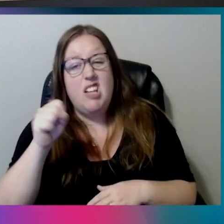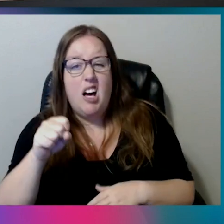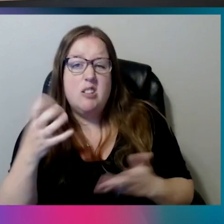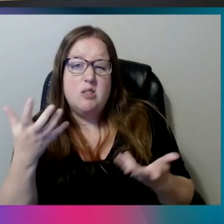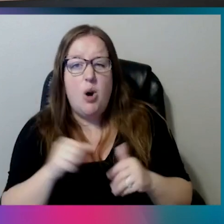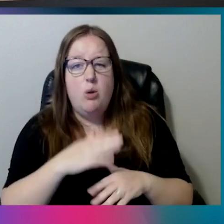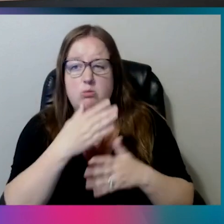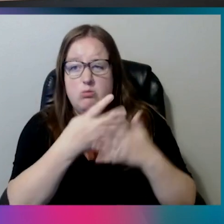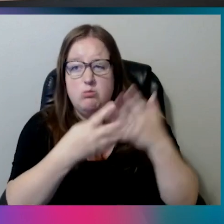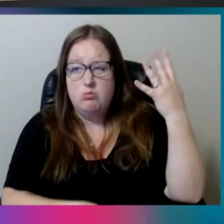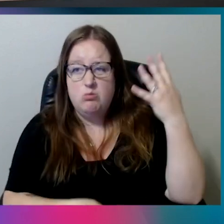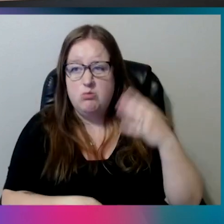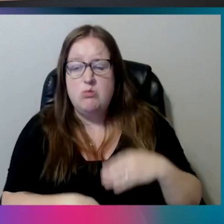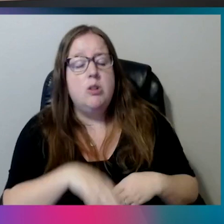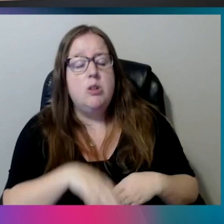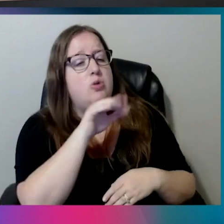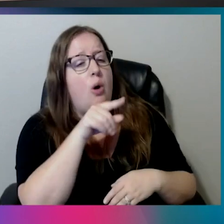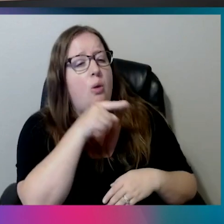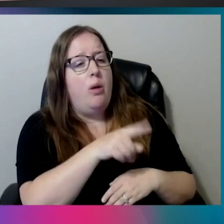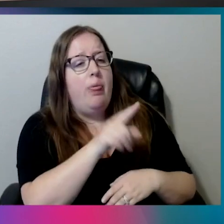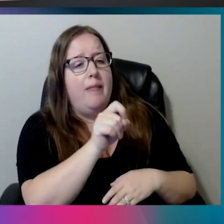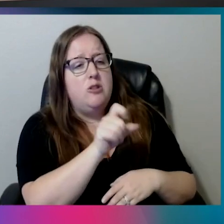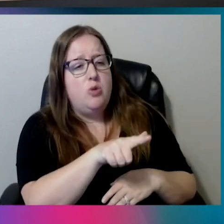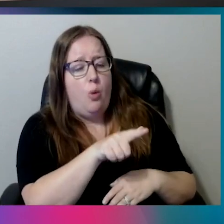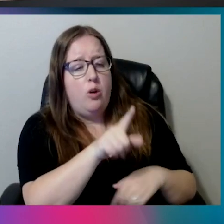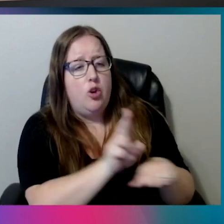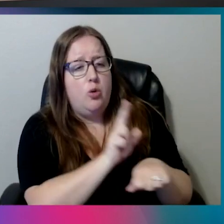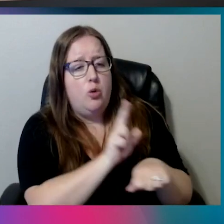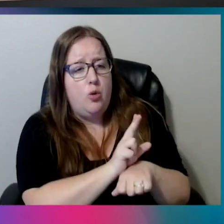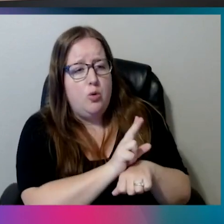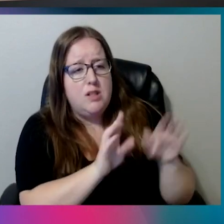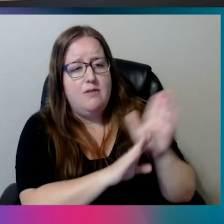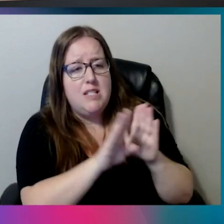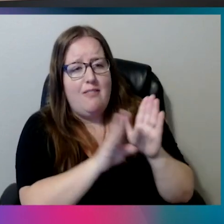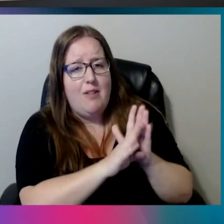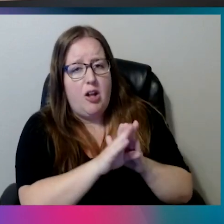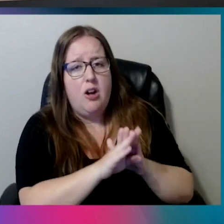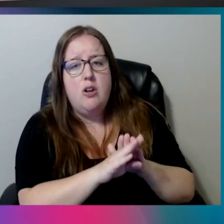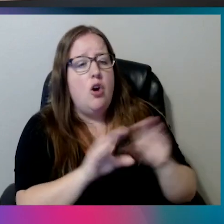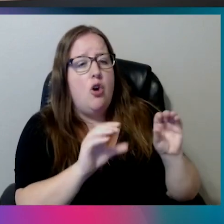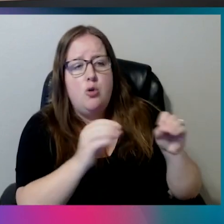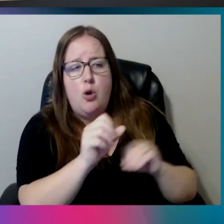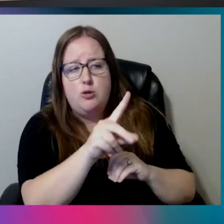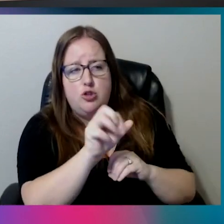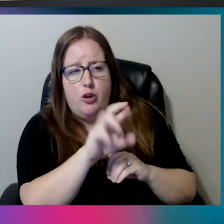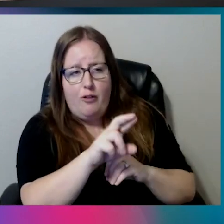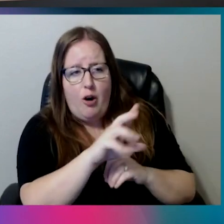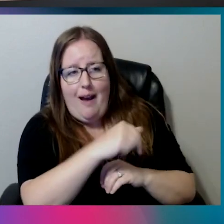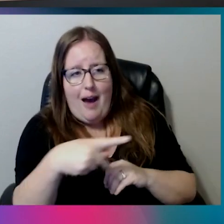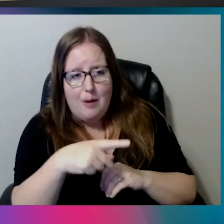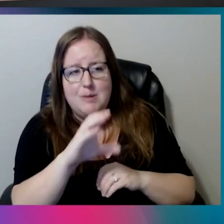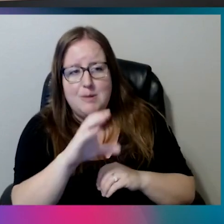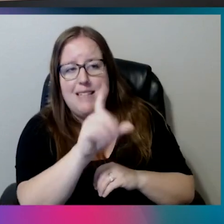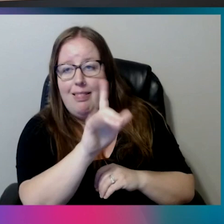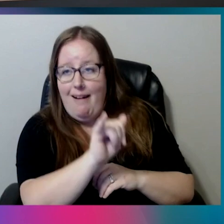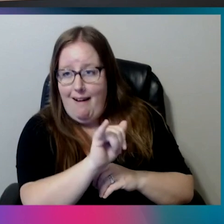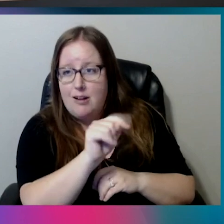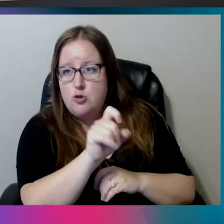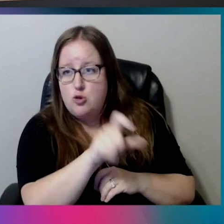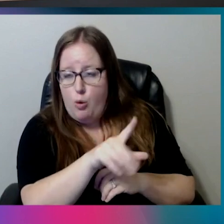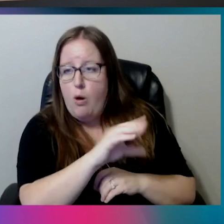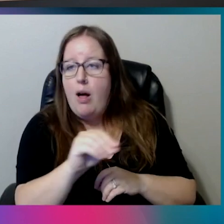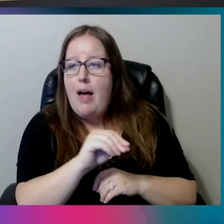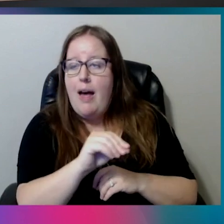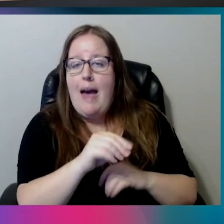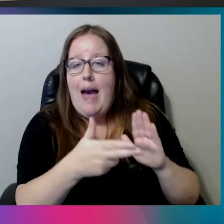here. The tool that you use when developing serverless applications. It's a CLI tool. It's also a form of markup language